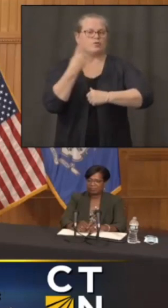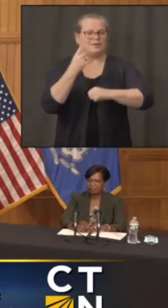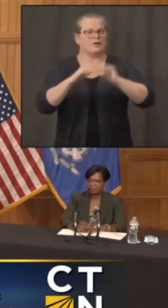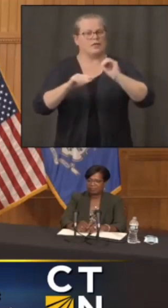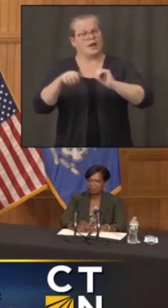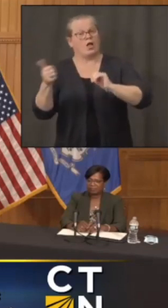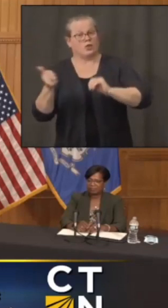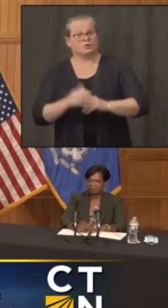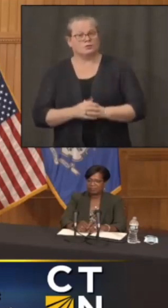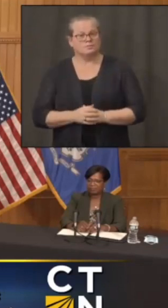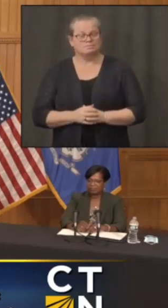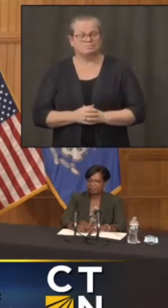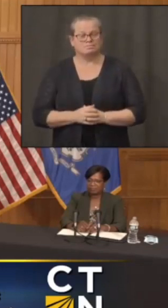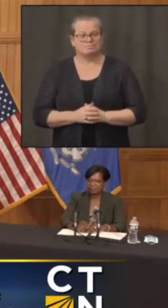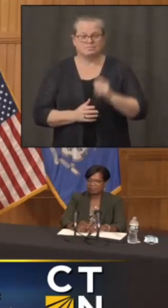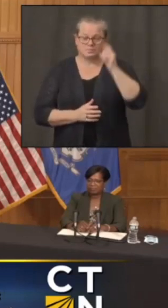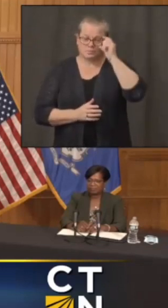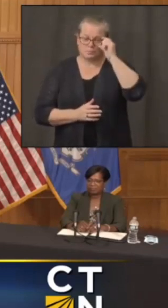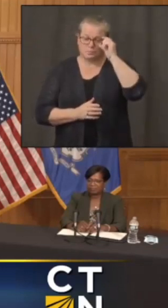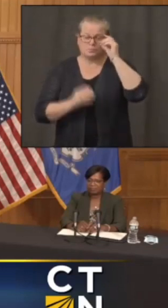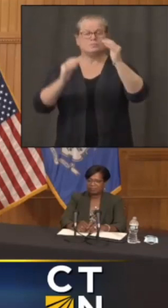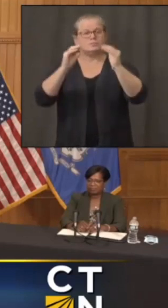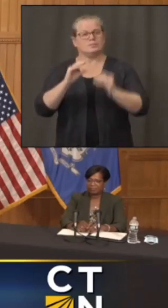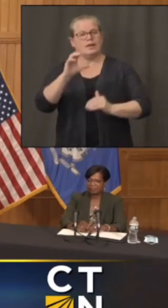Connecticut Public Radio.